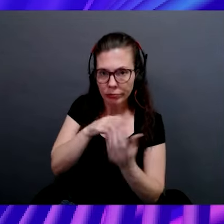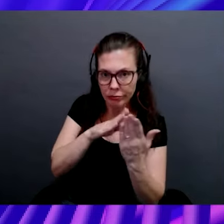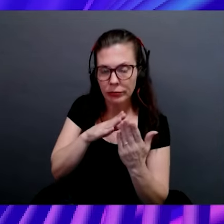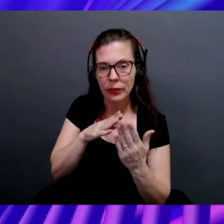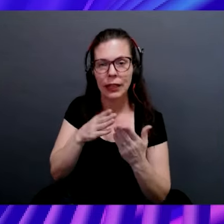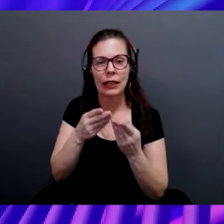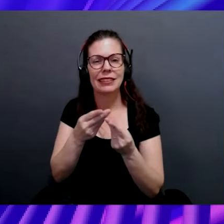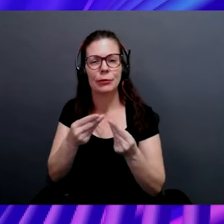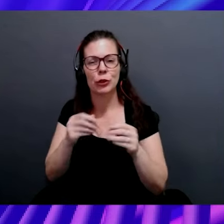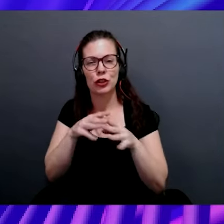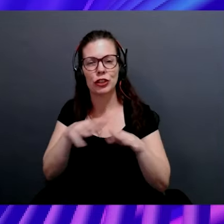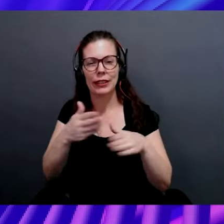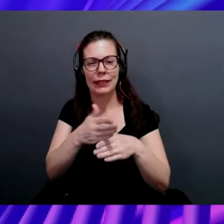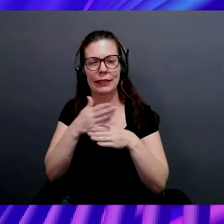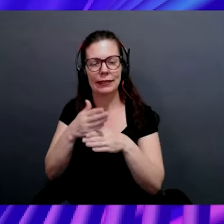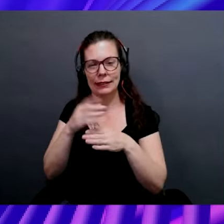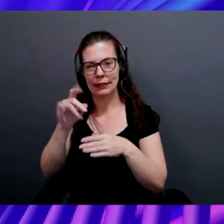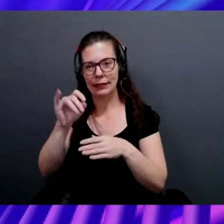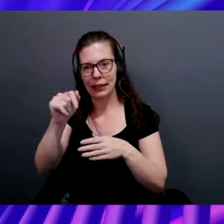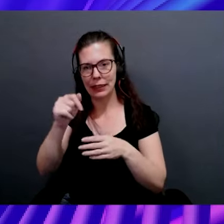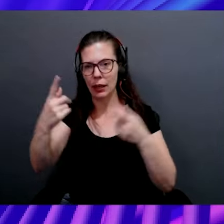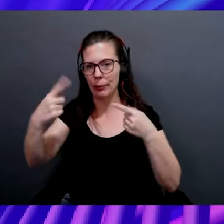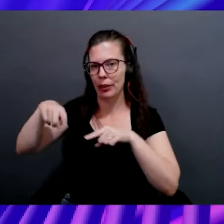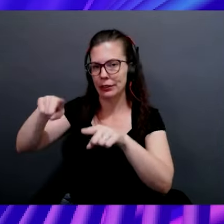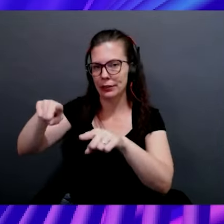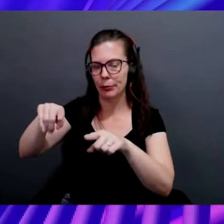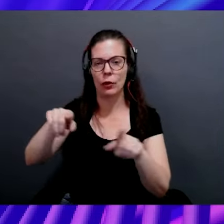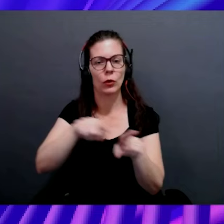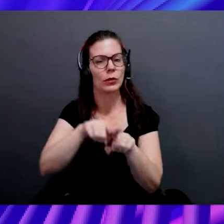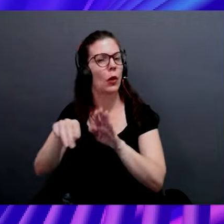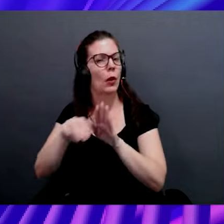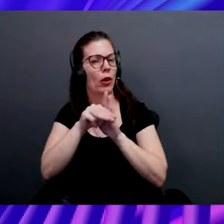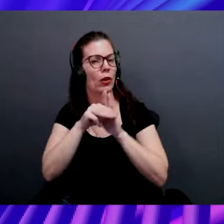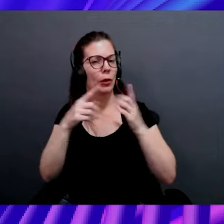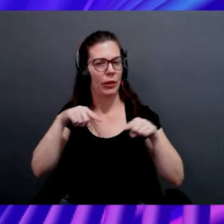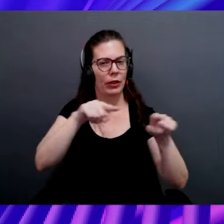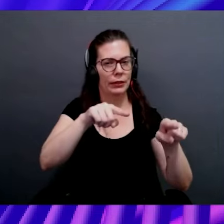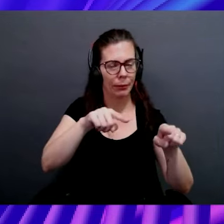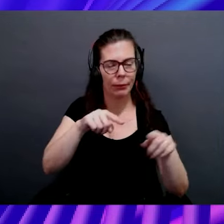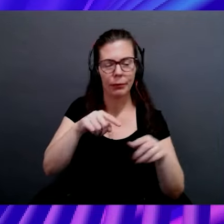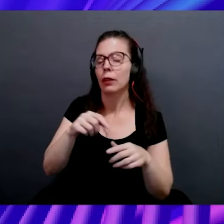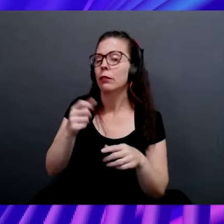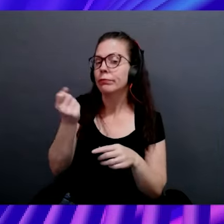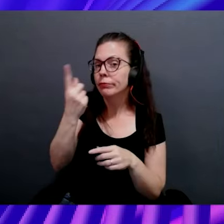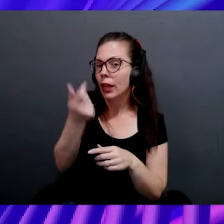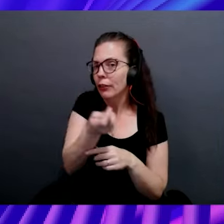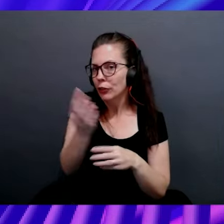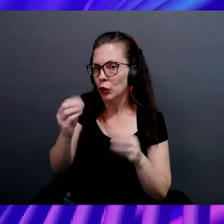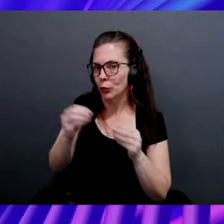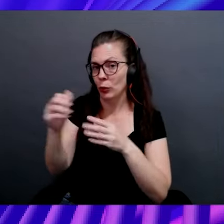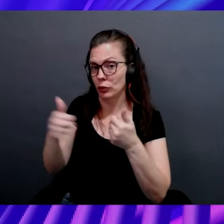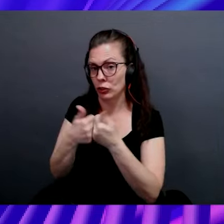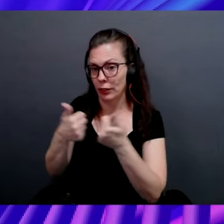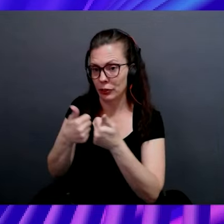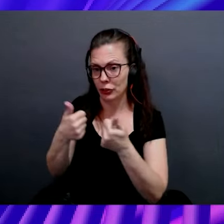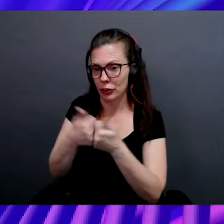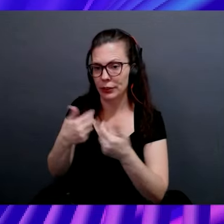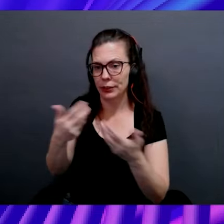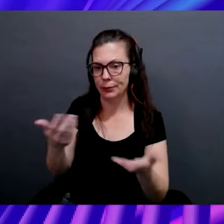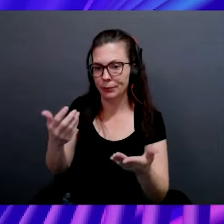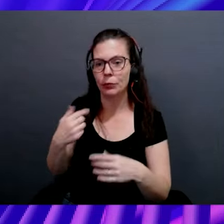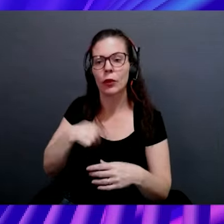data parallelism and model parallelism. However, a couple more challenges are that we